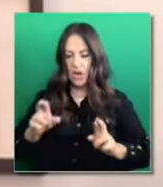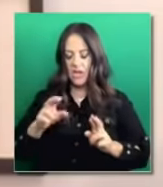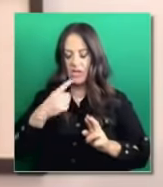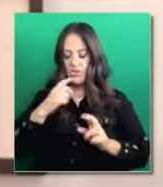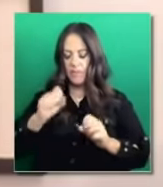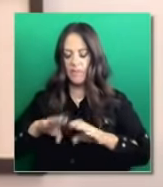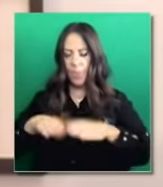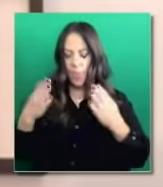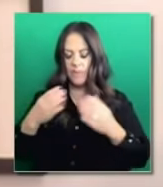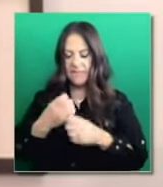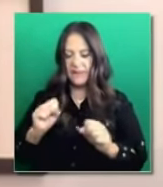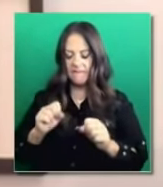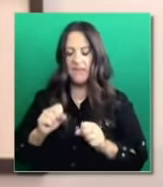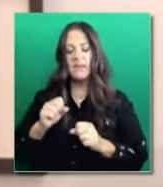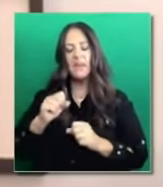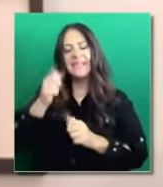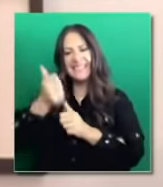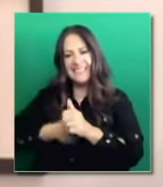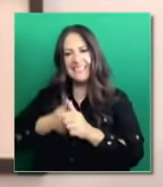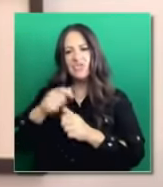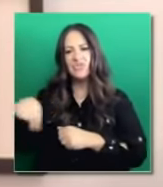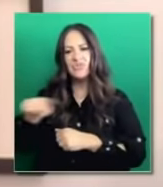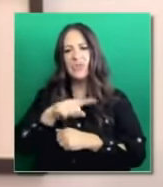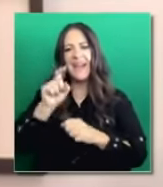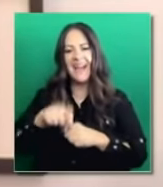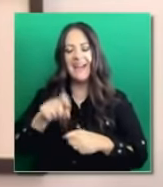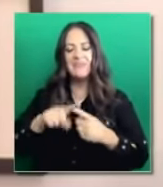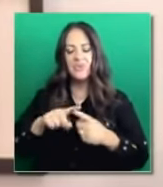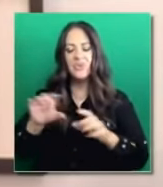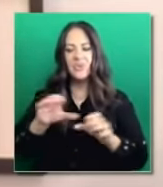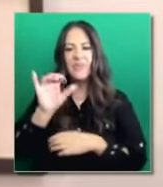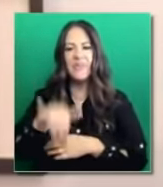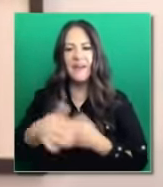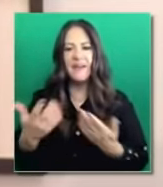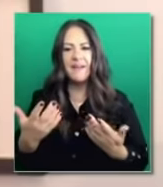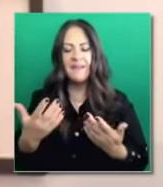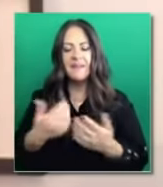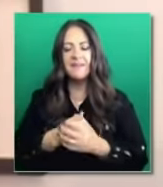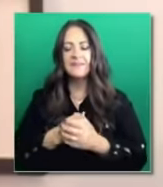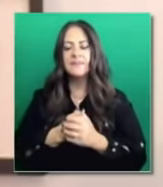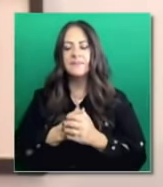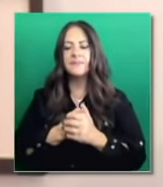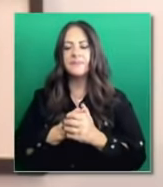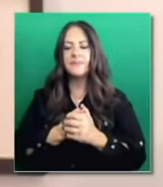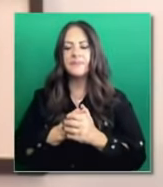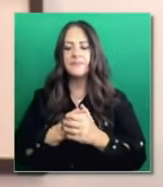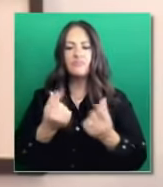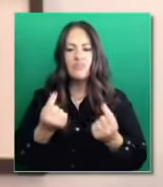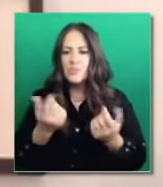absolute in any circumstance like the one described by the question. And so, you know,